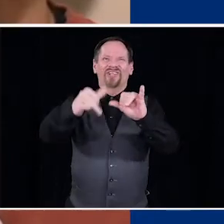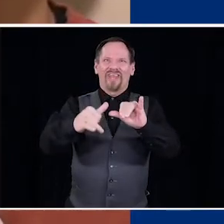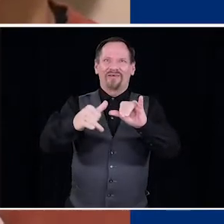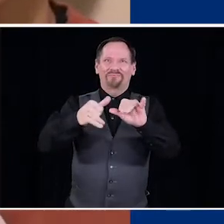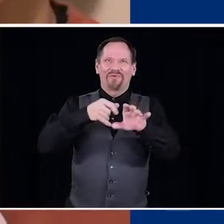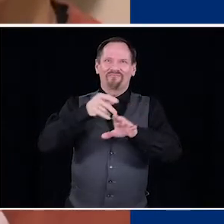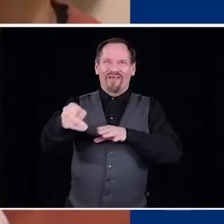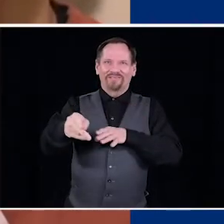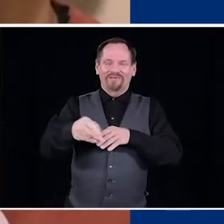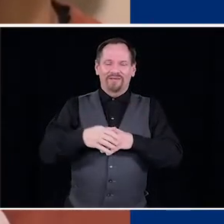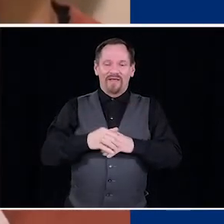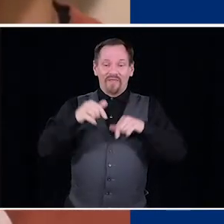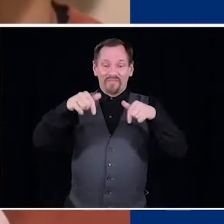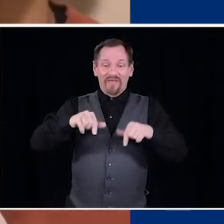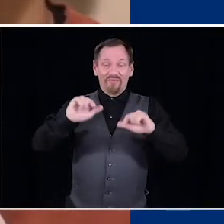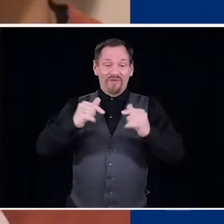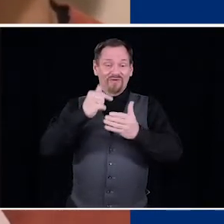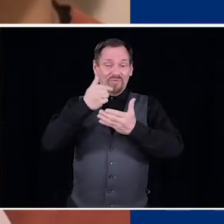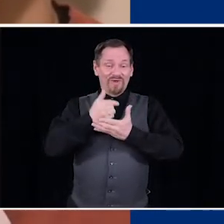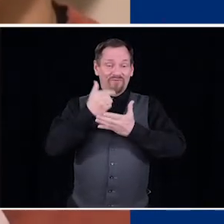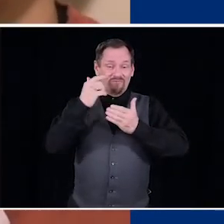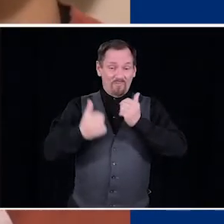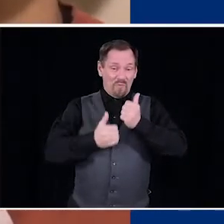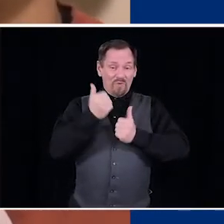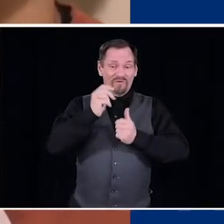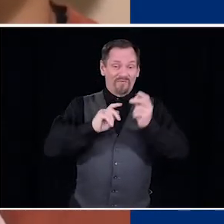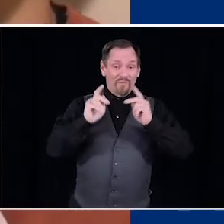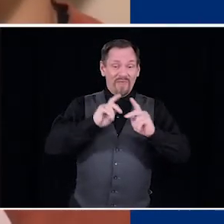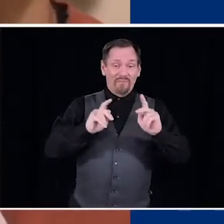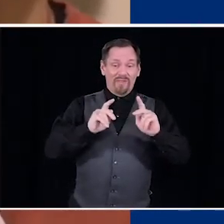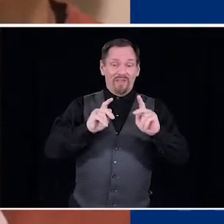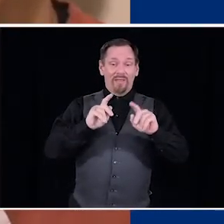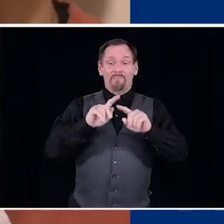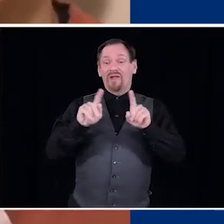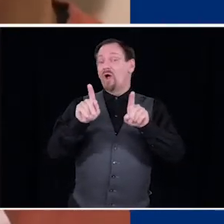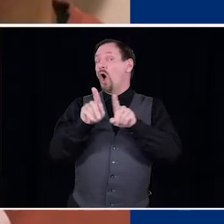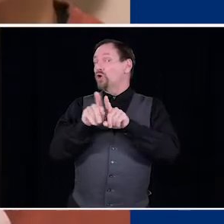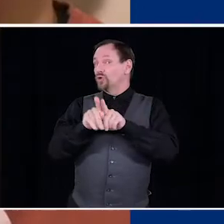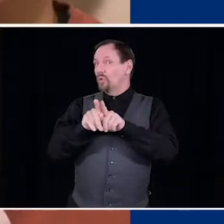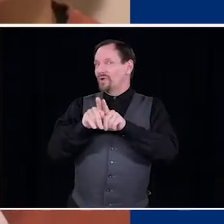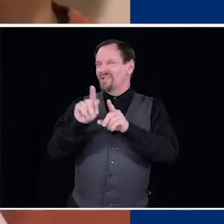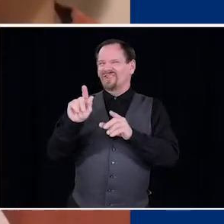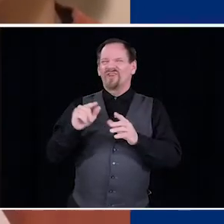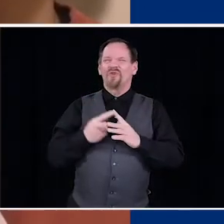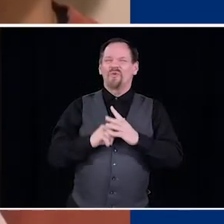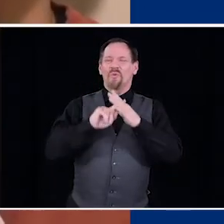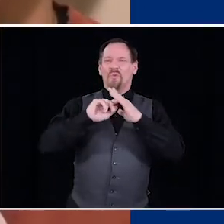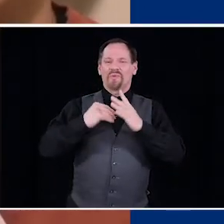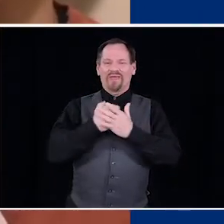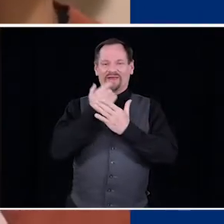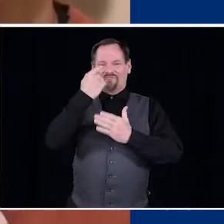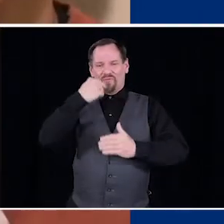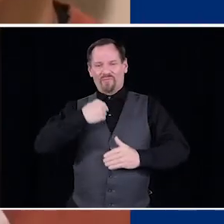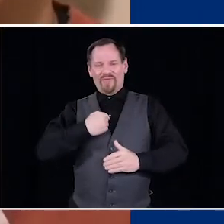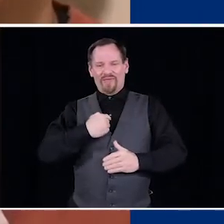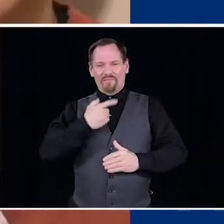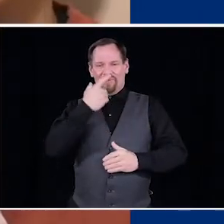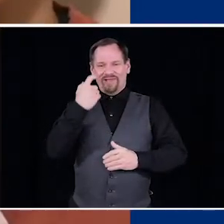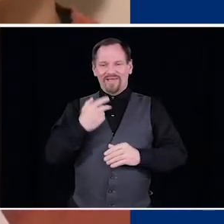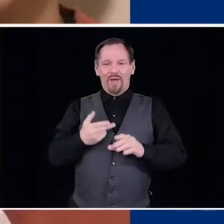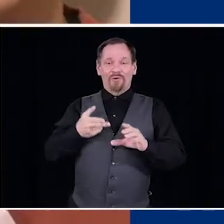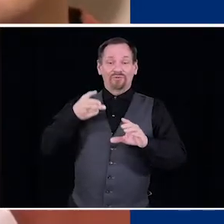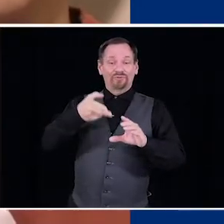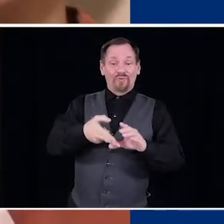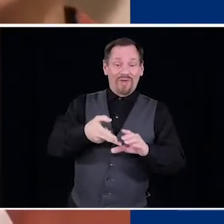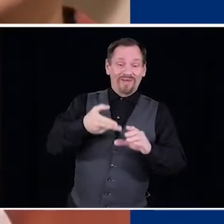engineer. This is the graduation ceremony for most of the people, but it is also a new beginning for me, since I